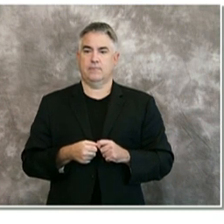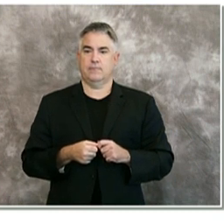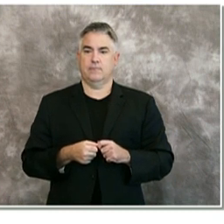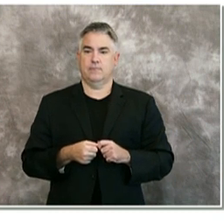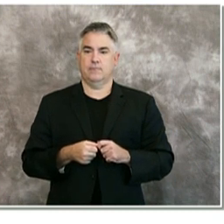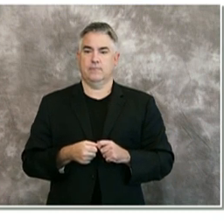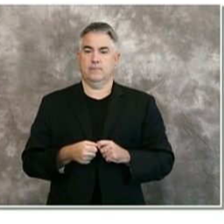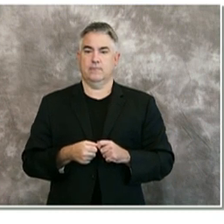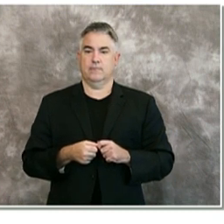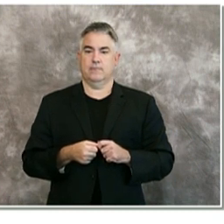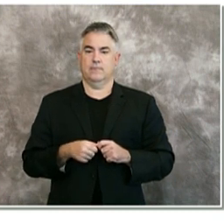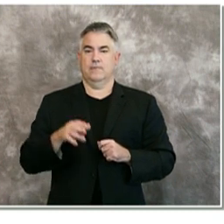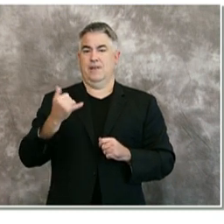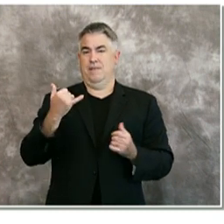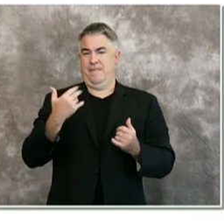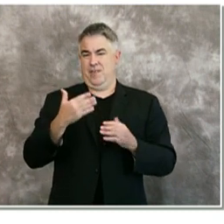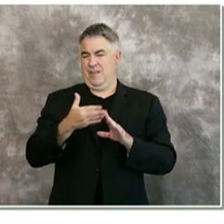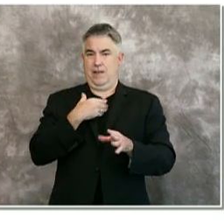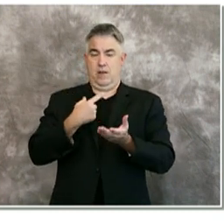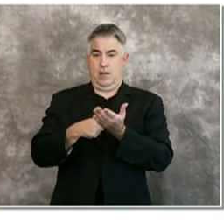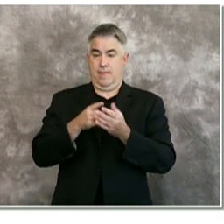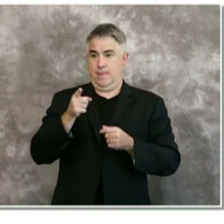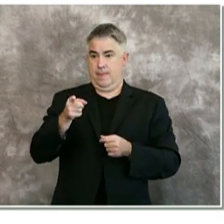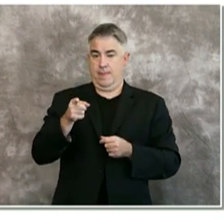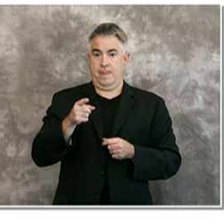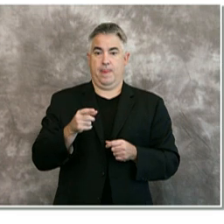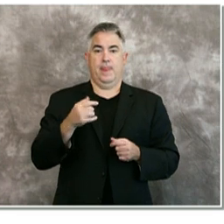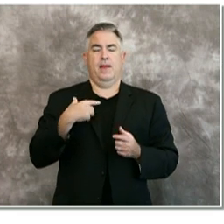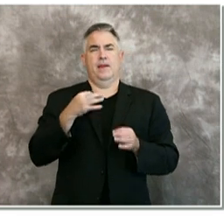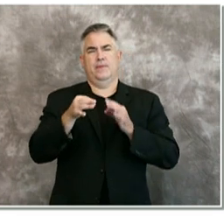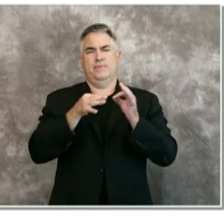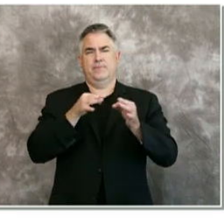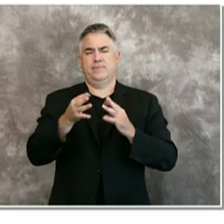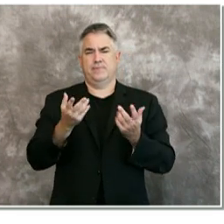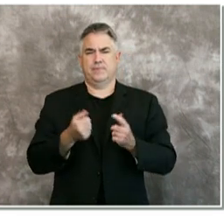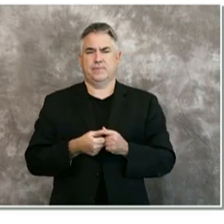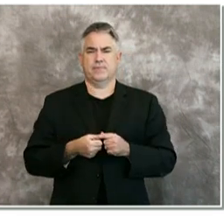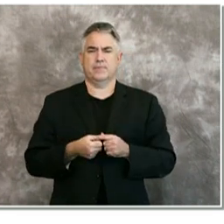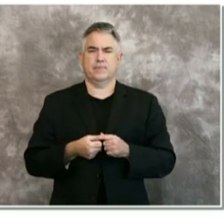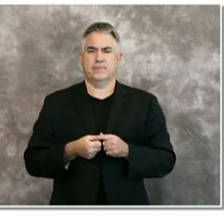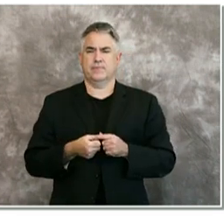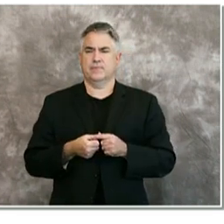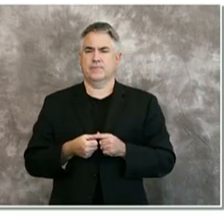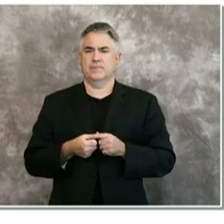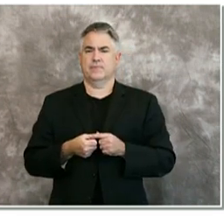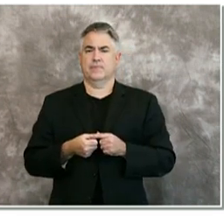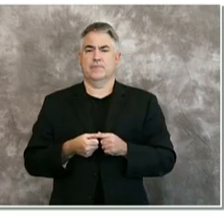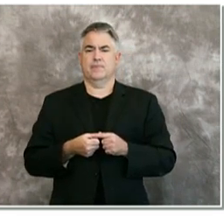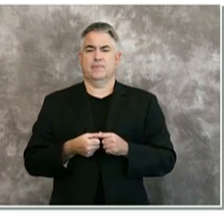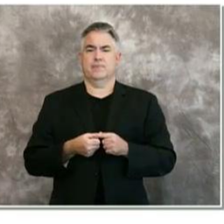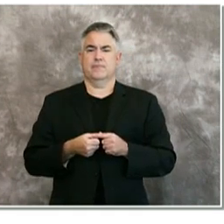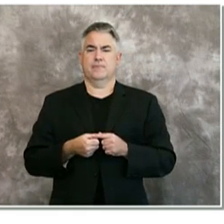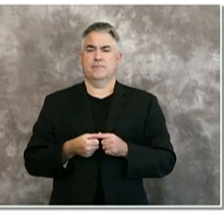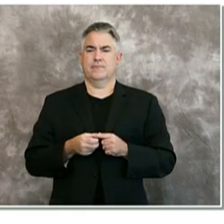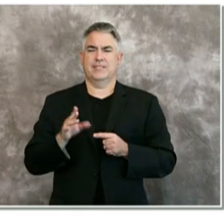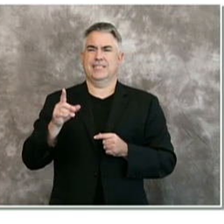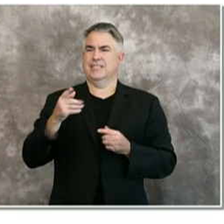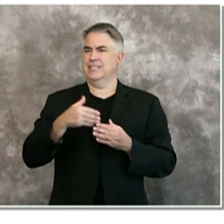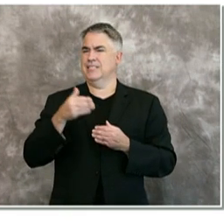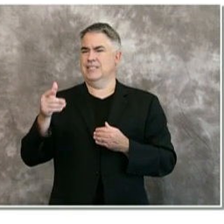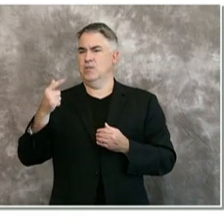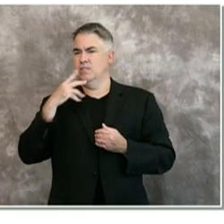just before we go to that slide, I just want to talk about, actually, if you can go forward, there should be a